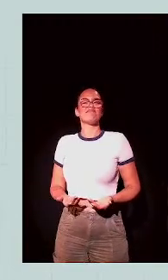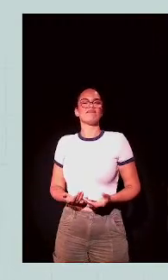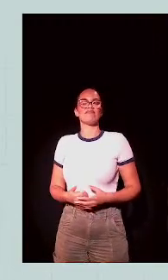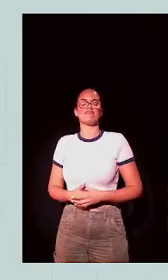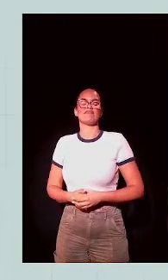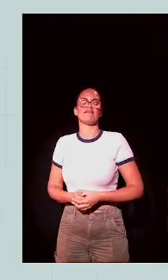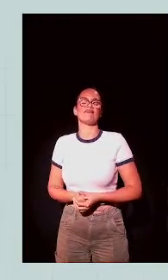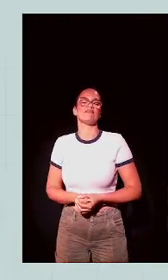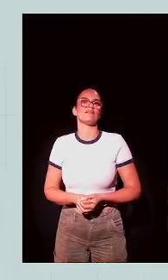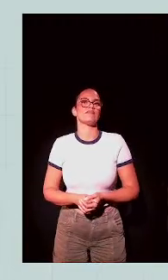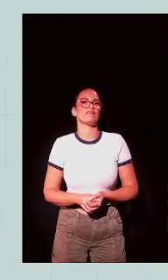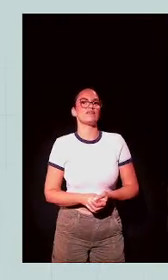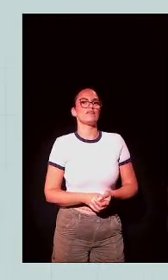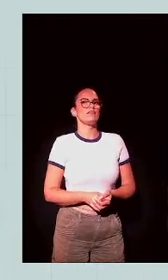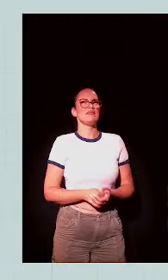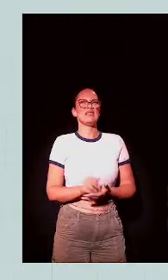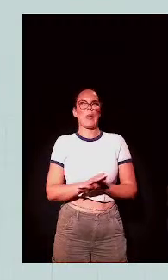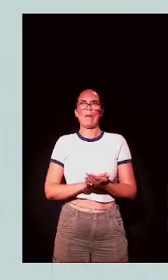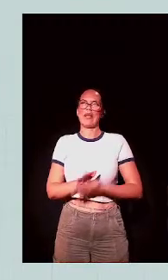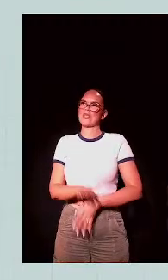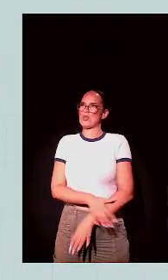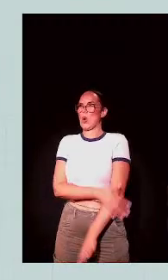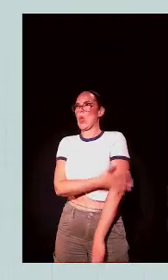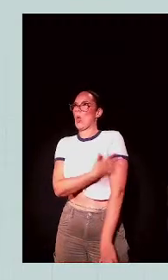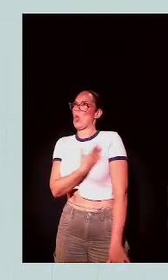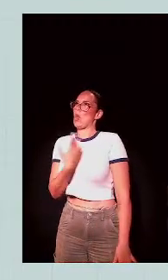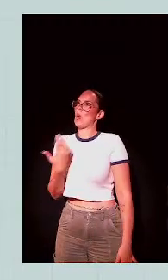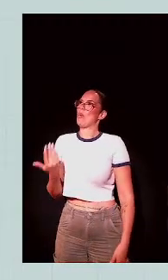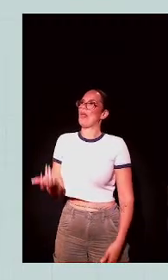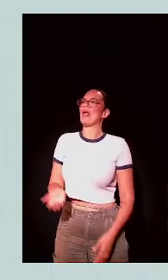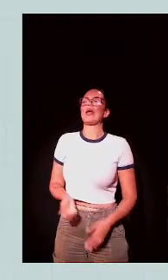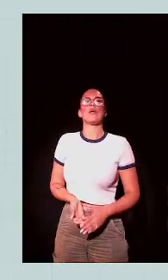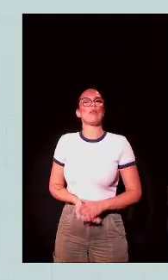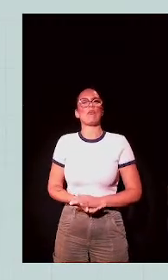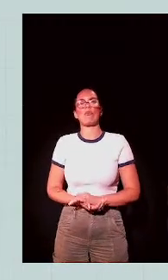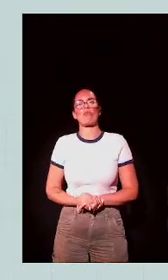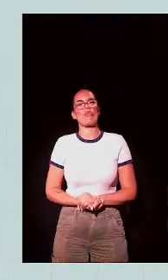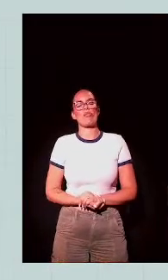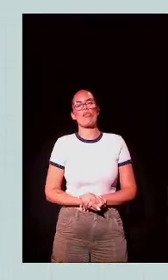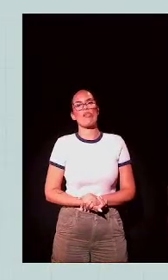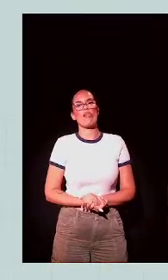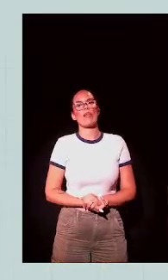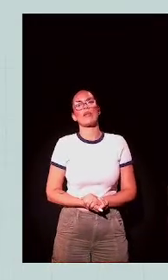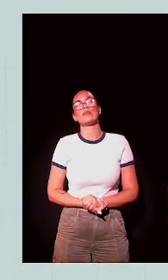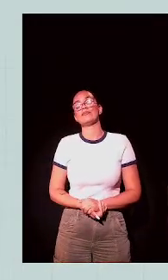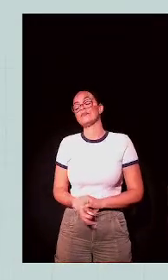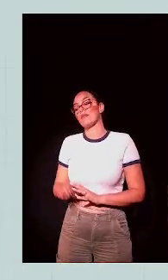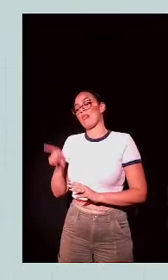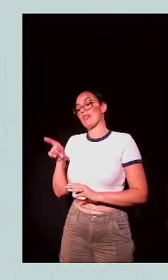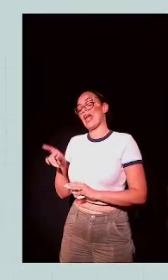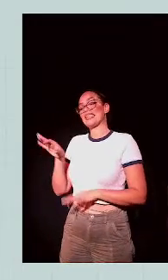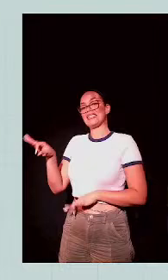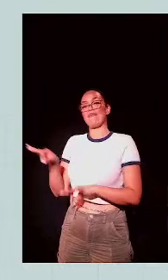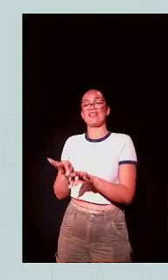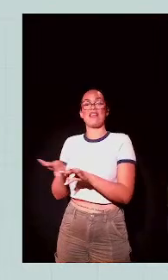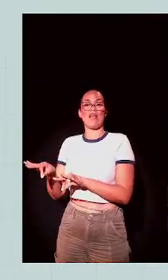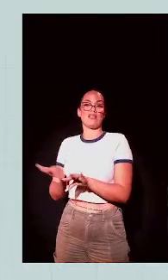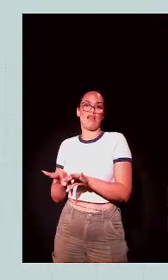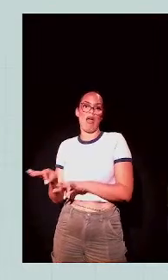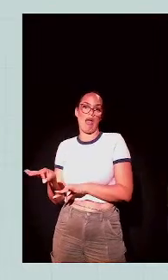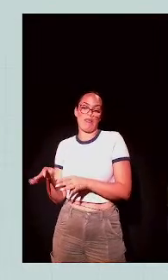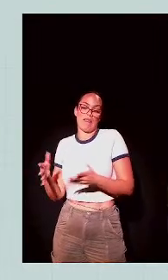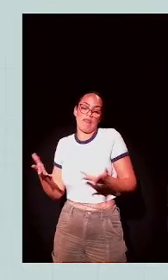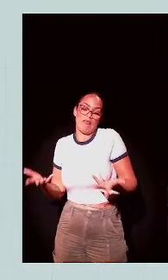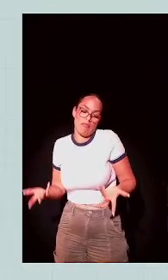things more slowly. That's quite important. But if the modular synthesizer